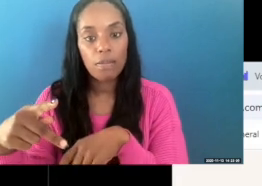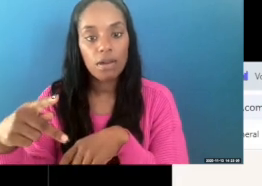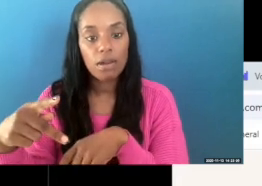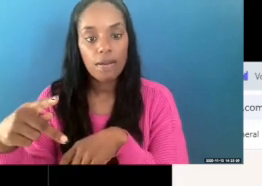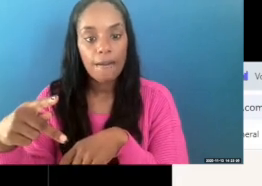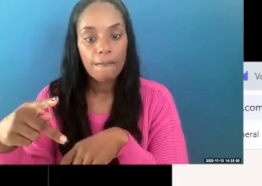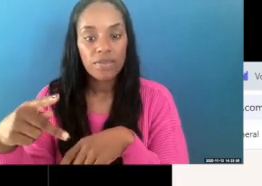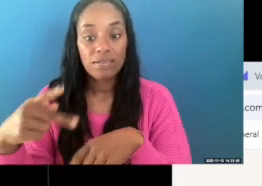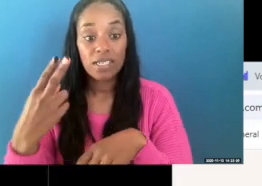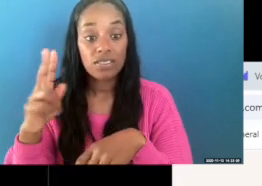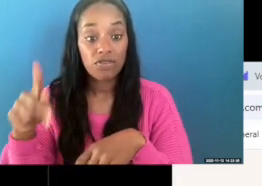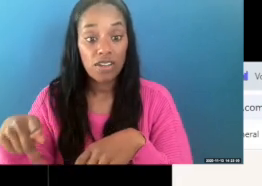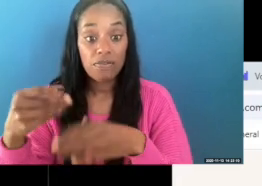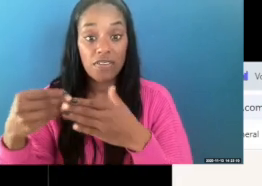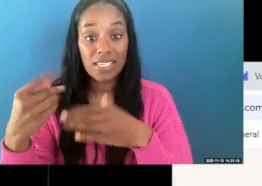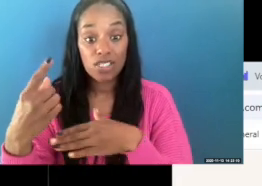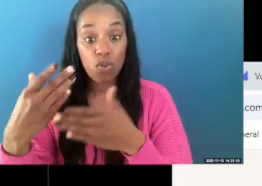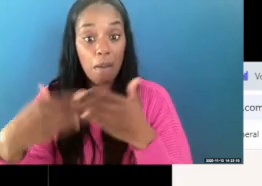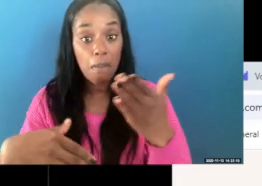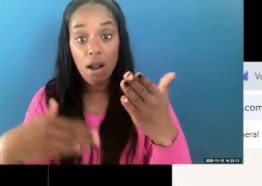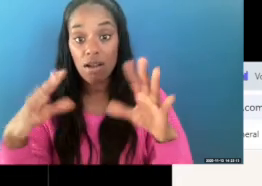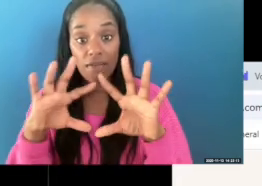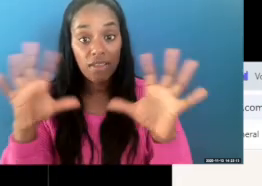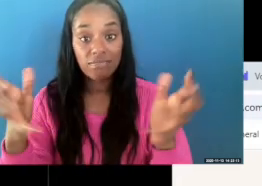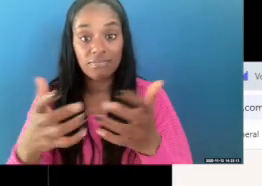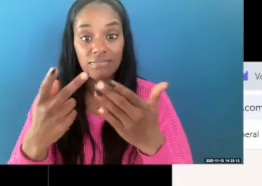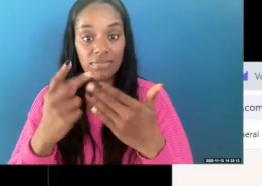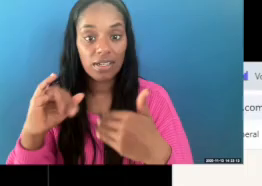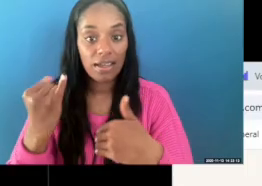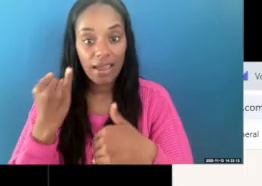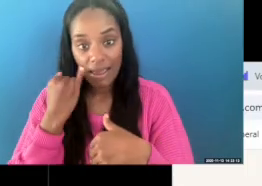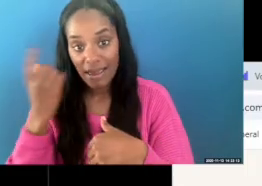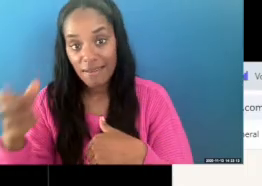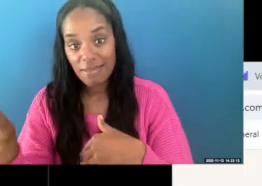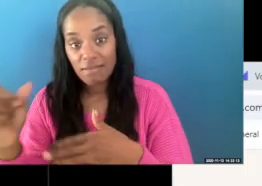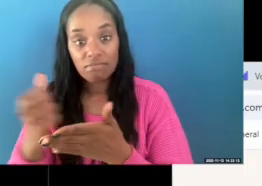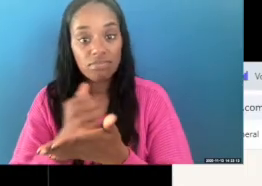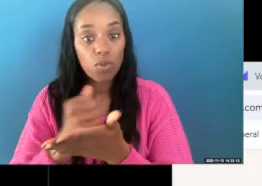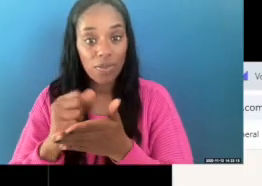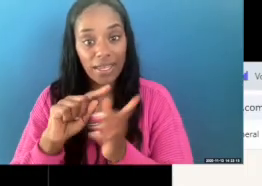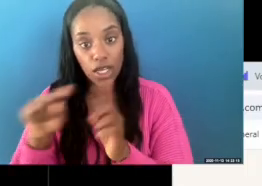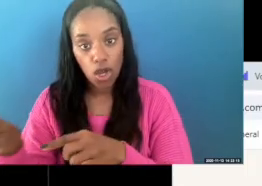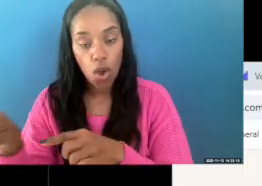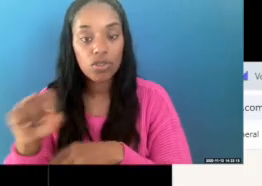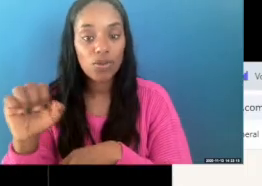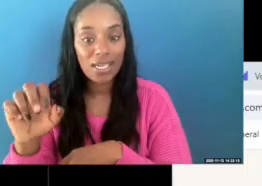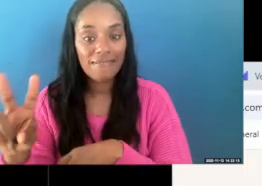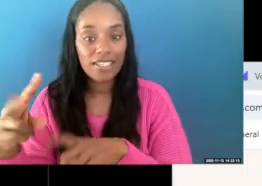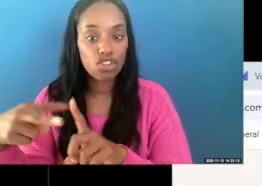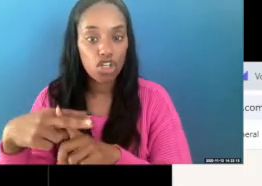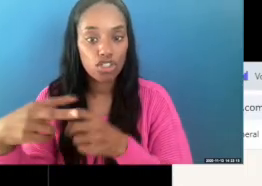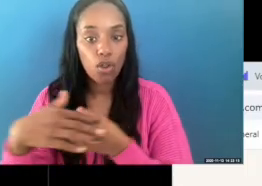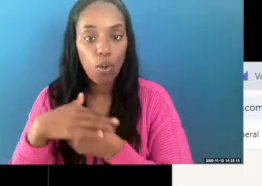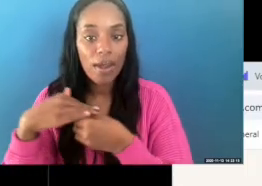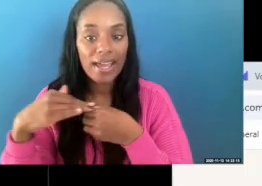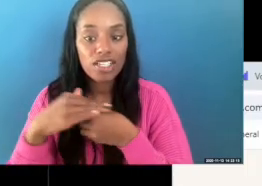out there. So they don't have to think about installing their own infrastructure, which is on top of going through the process of applying for HVIP funding. So